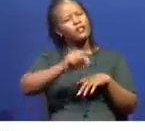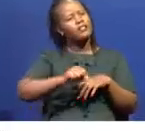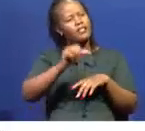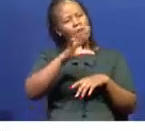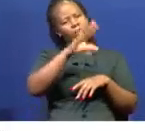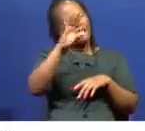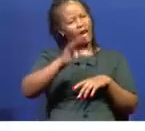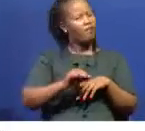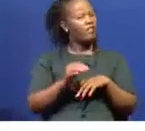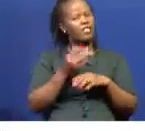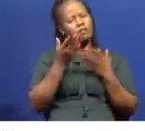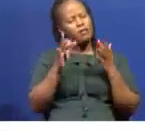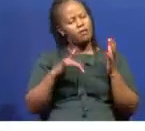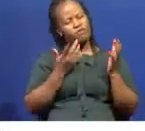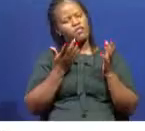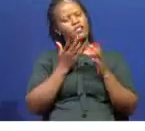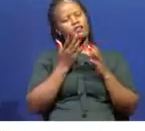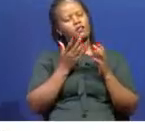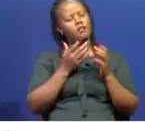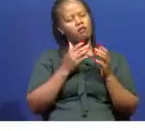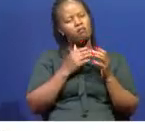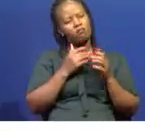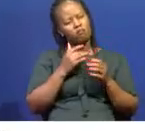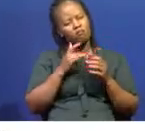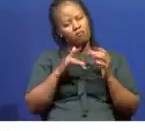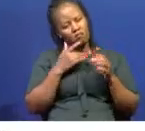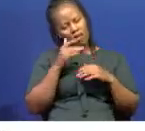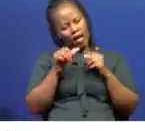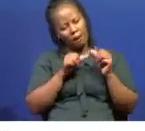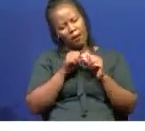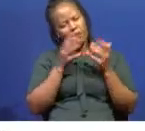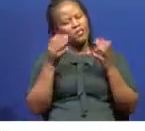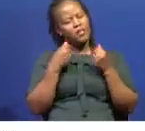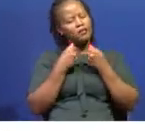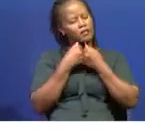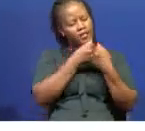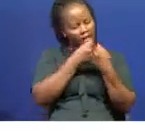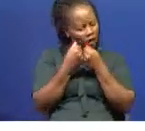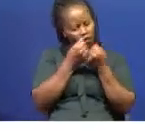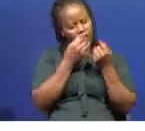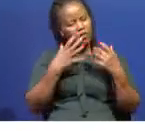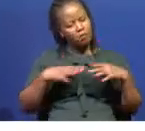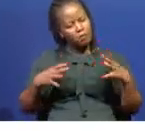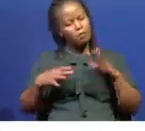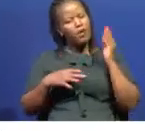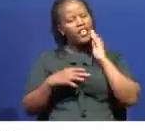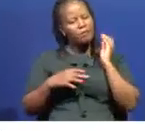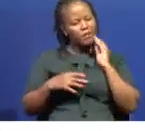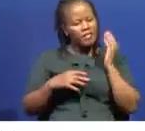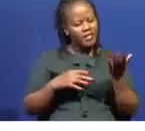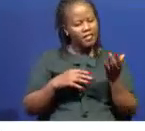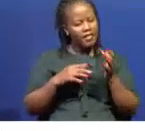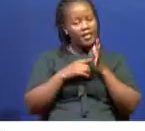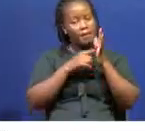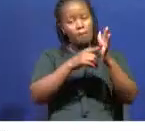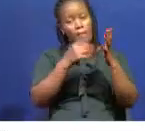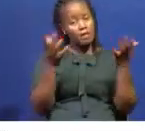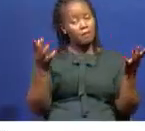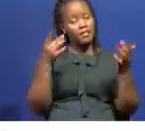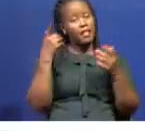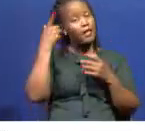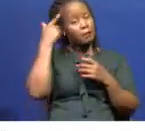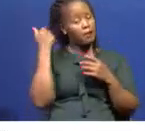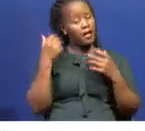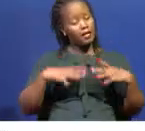Definitely this raises your consciousness about, you know, the struggle that people face, probably, especially the black